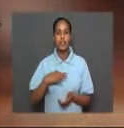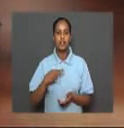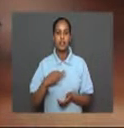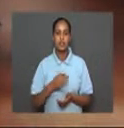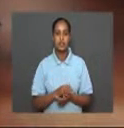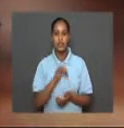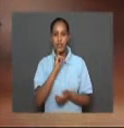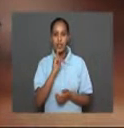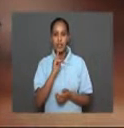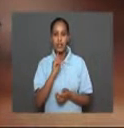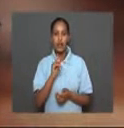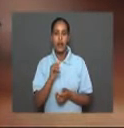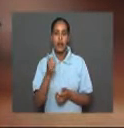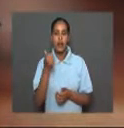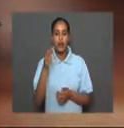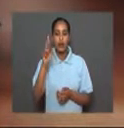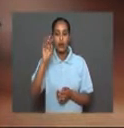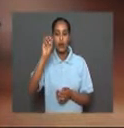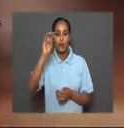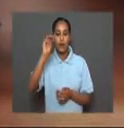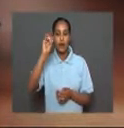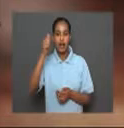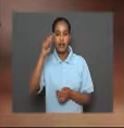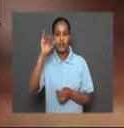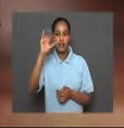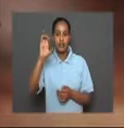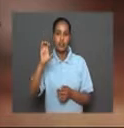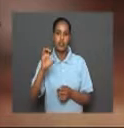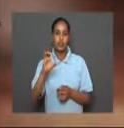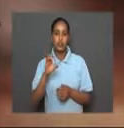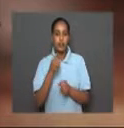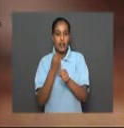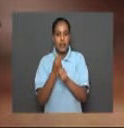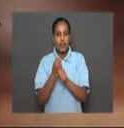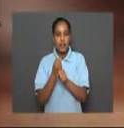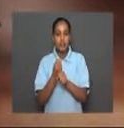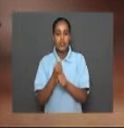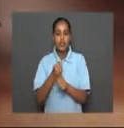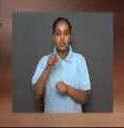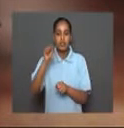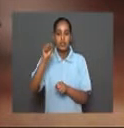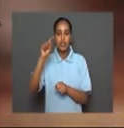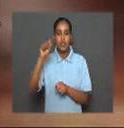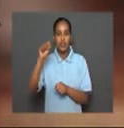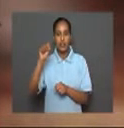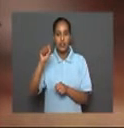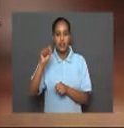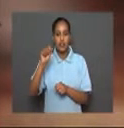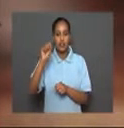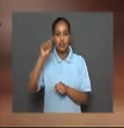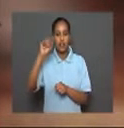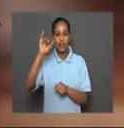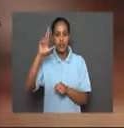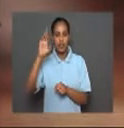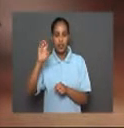Polystyrene is an aromatic polymer made from the monomer styrene. Aromatic